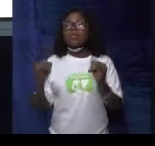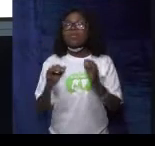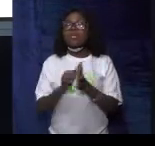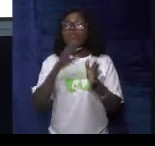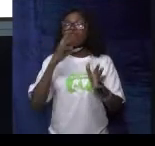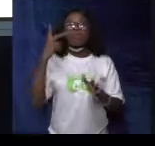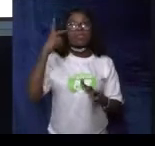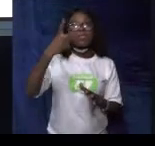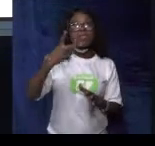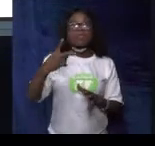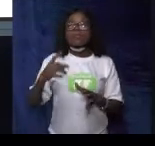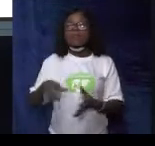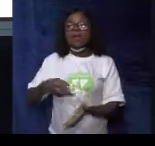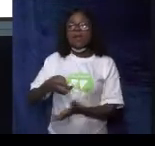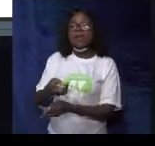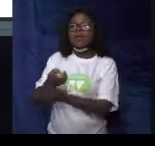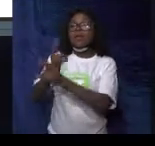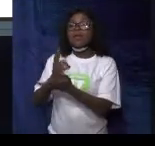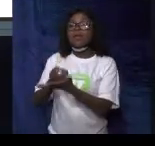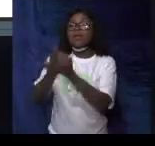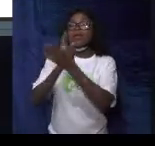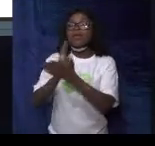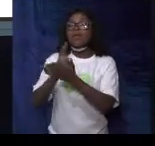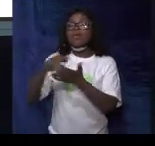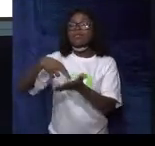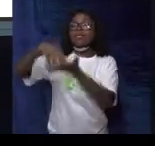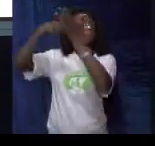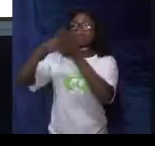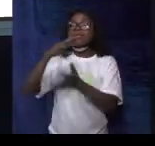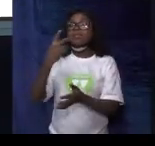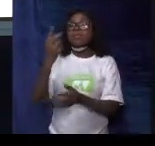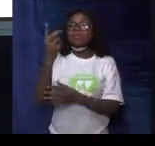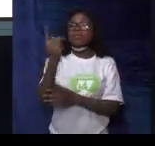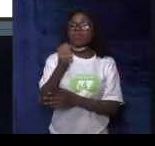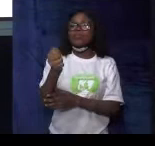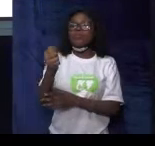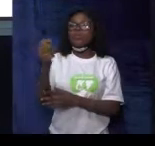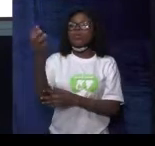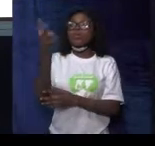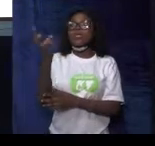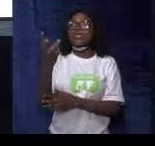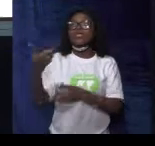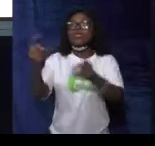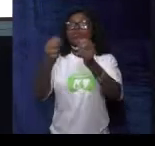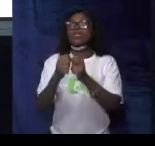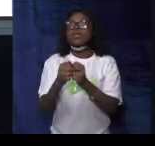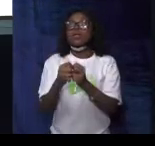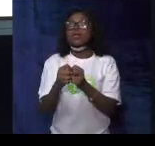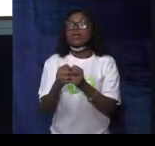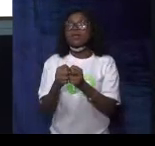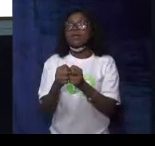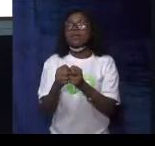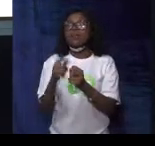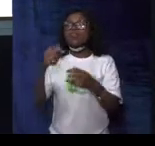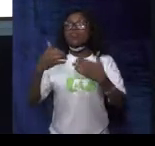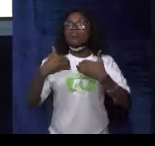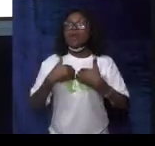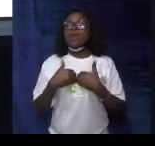image that you see represents 6 cupcakes. So we've got to add Monday, Tuesday, and Wednesday together.